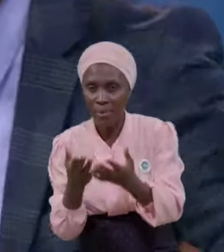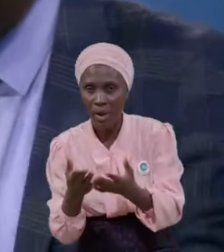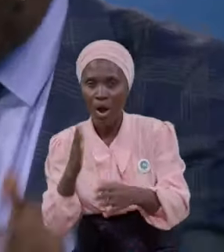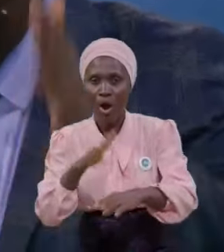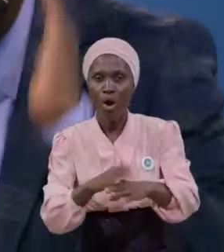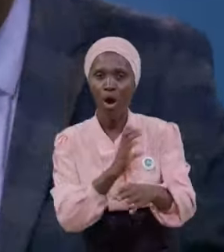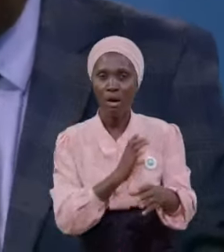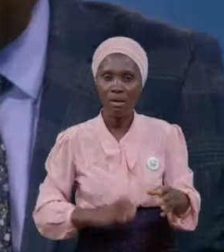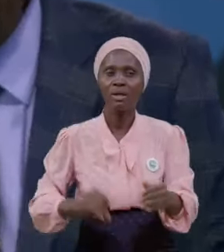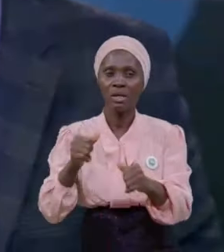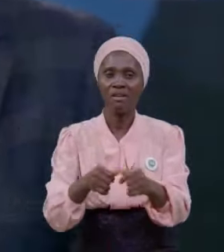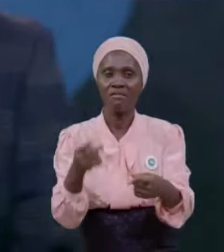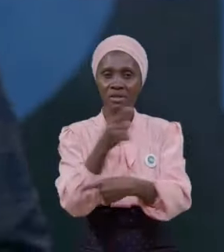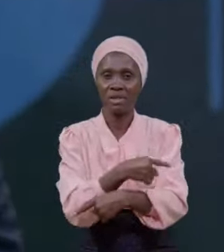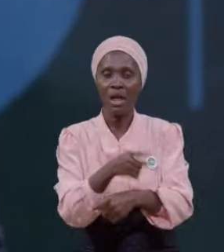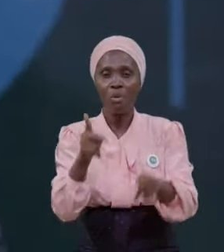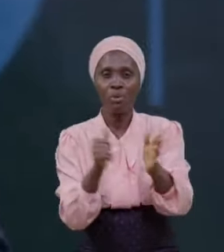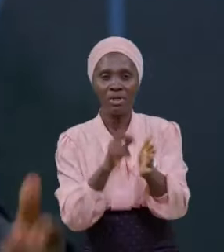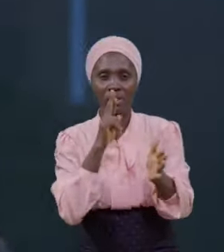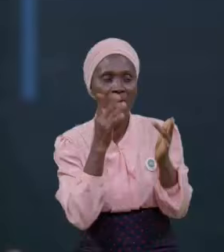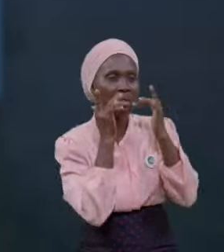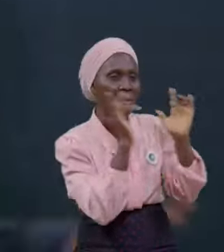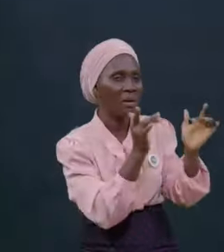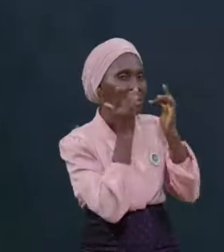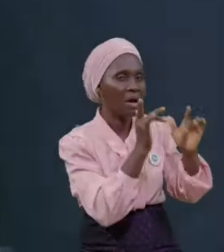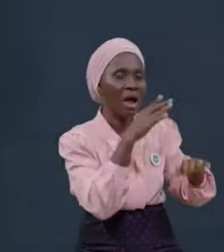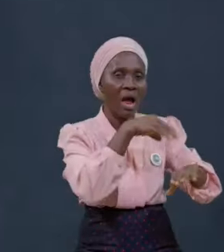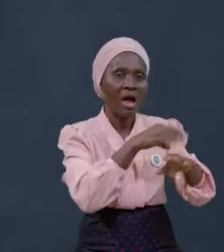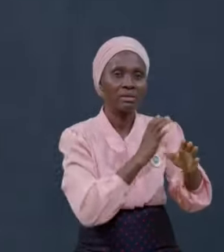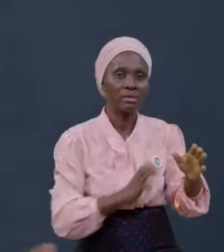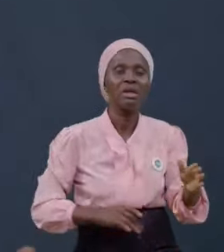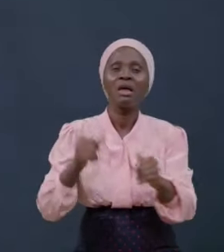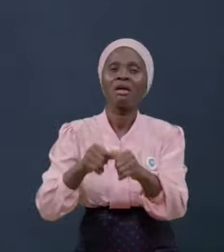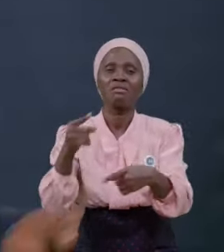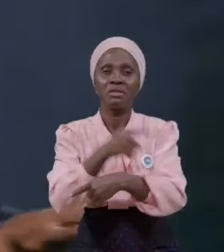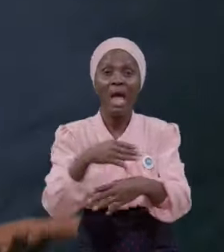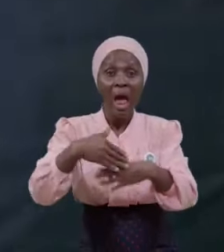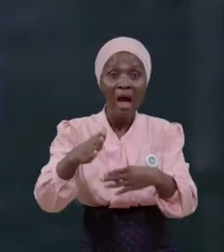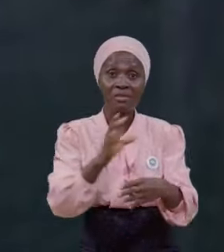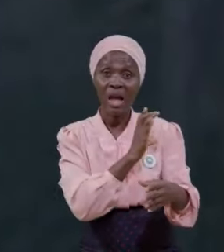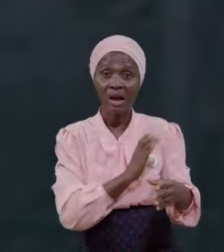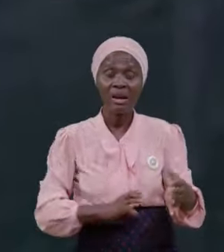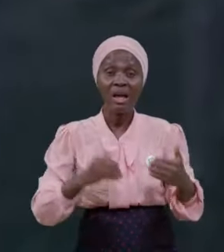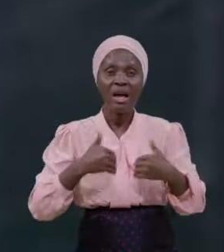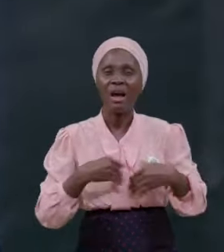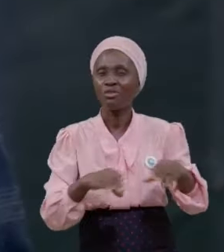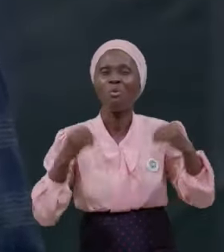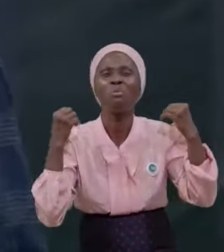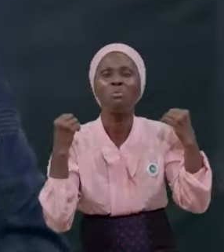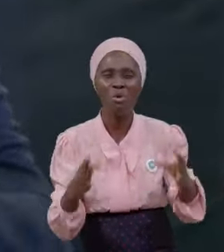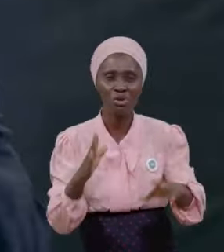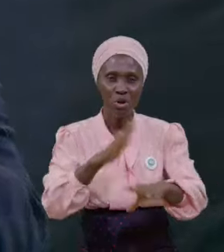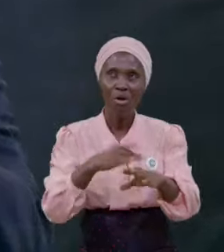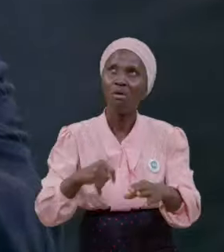after Christ has done so much. And you still trample him, and you bring him under your feet.